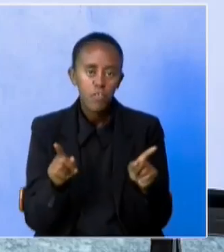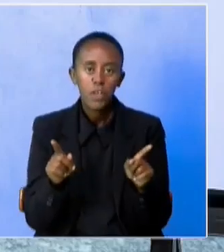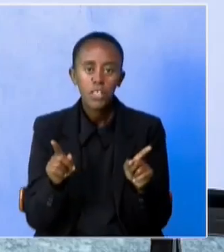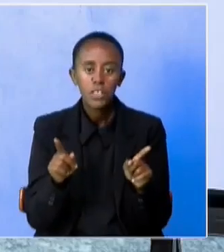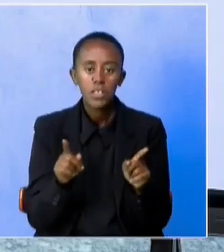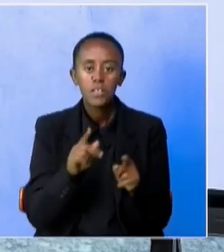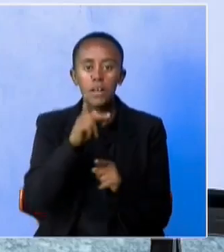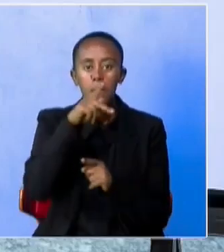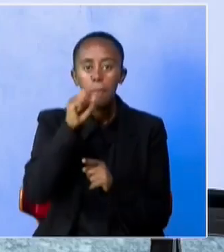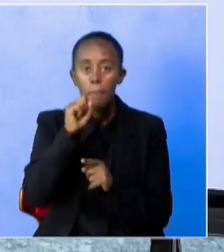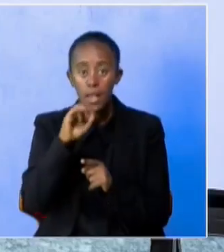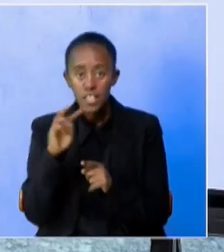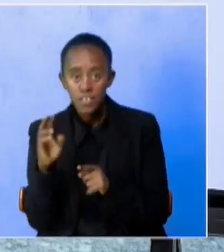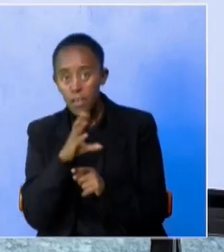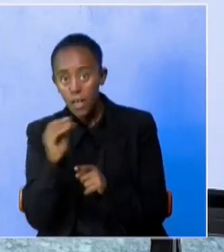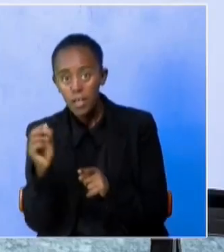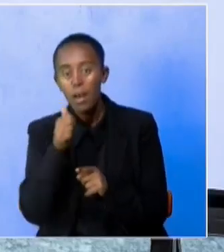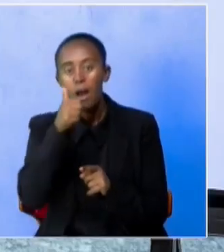voice is